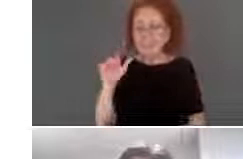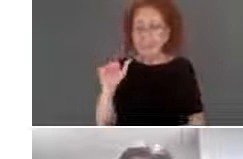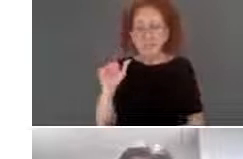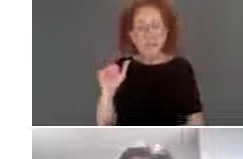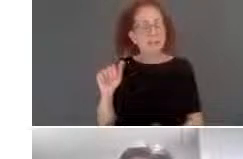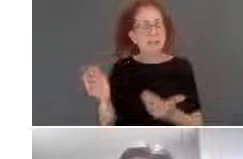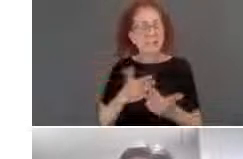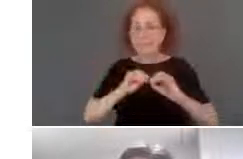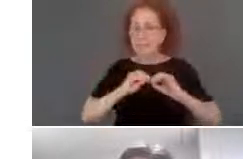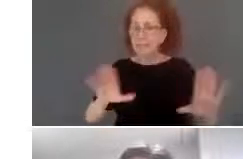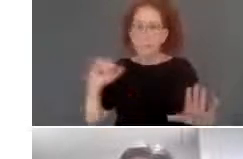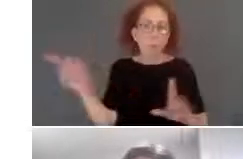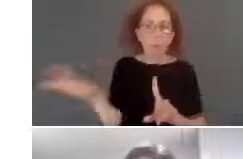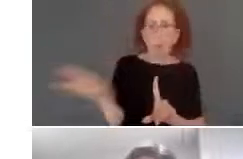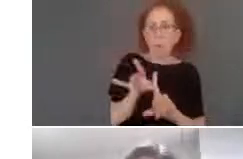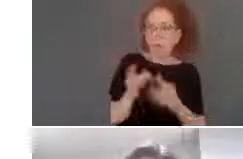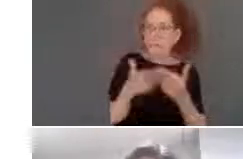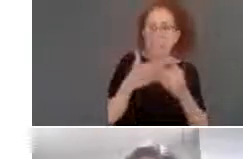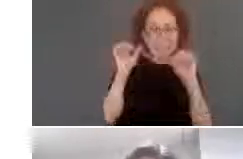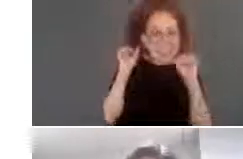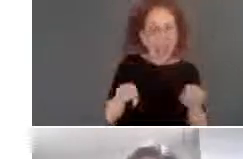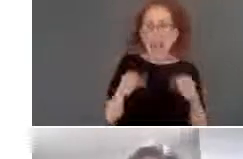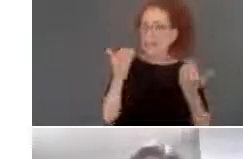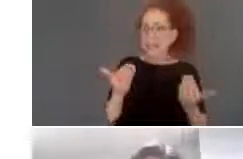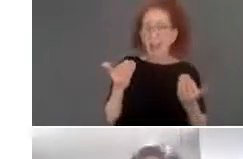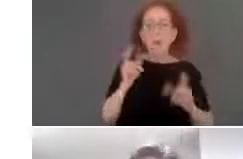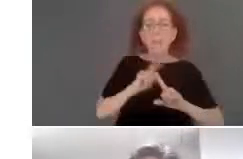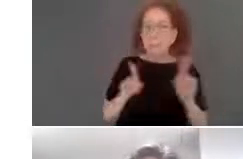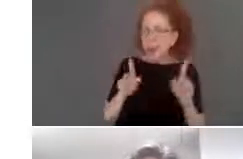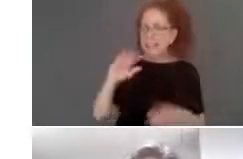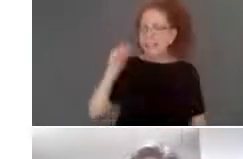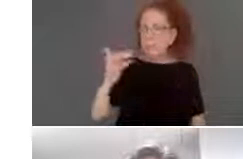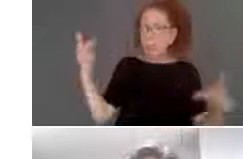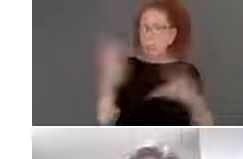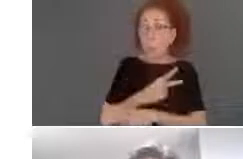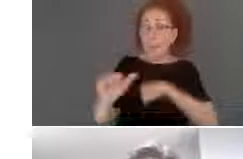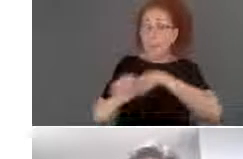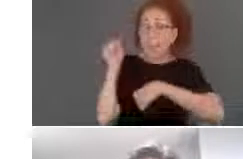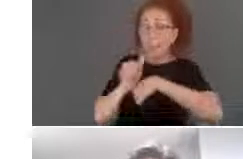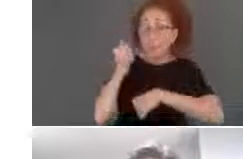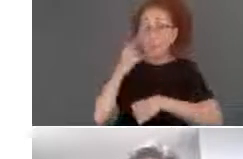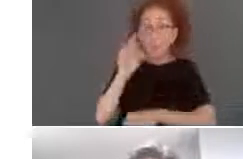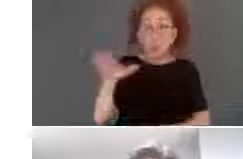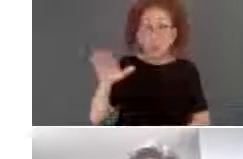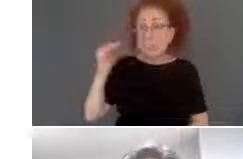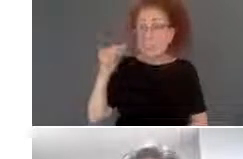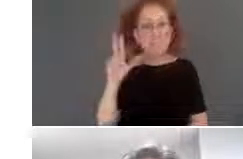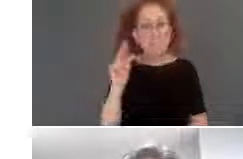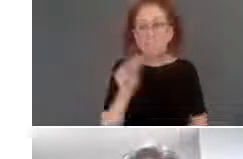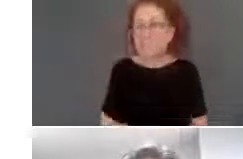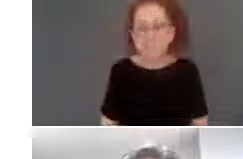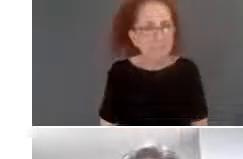in everyone. It's super, super transmissible, but it doesn't seem to be more dangerous in children. That